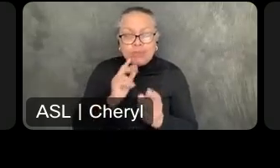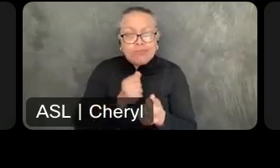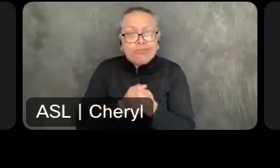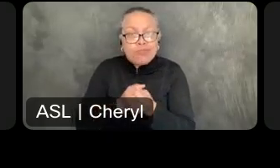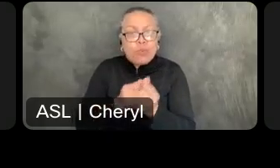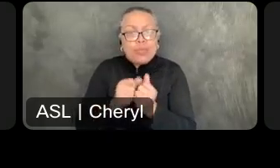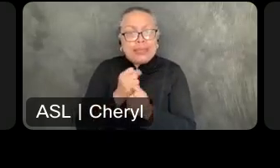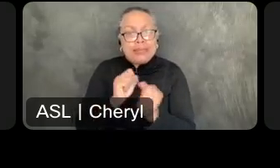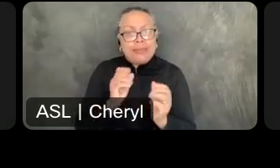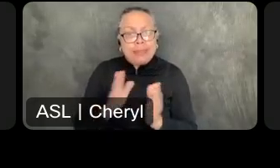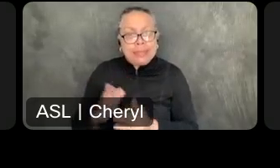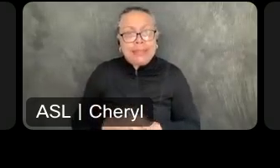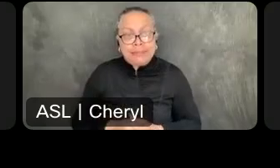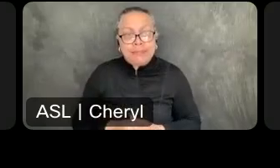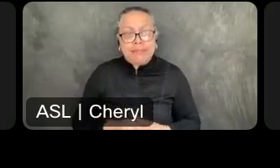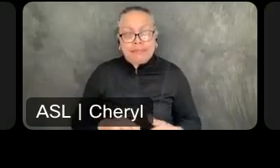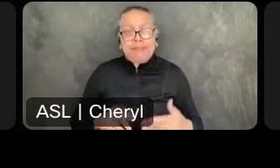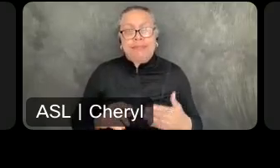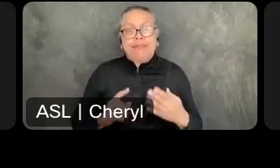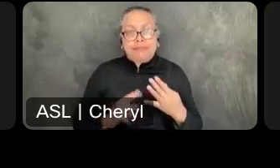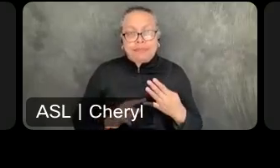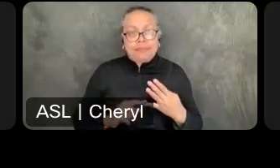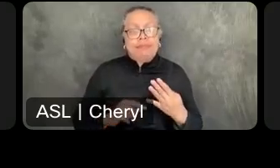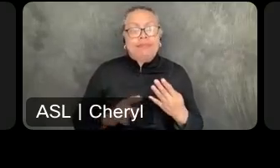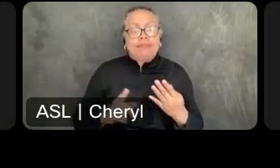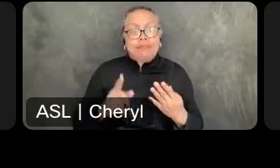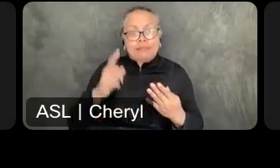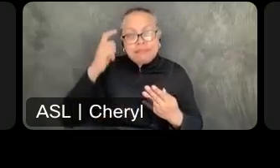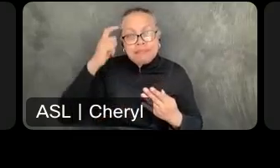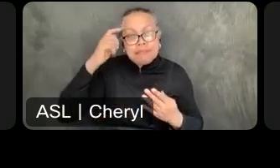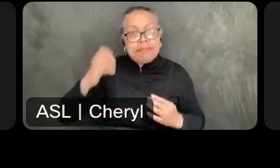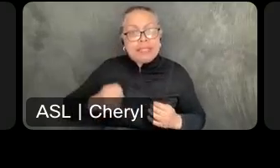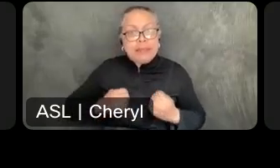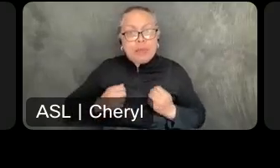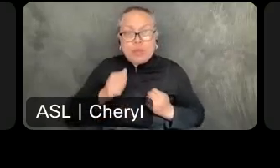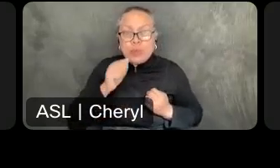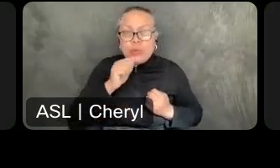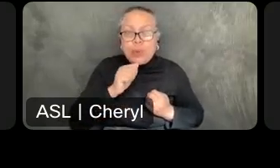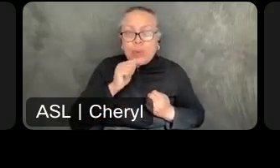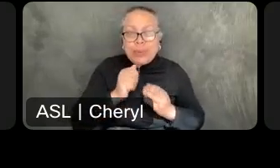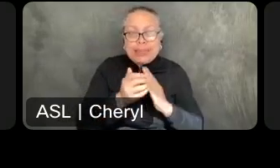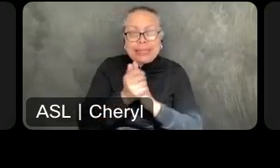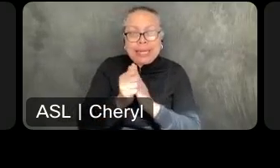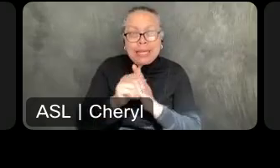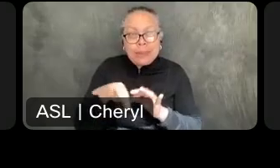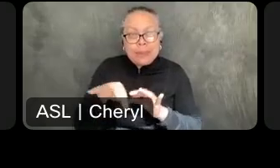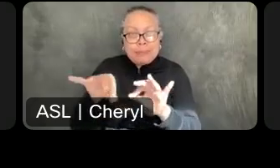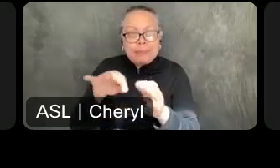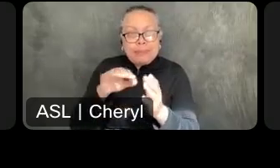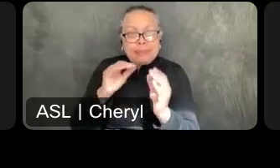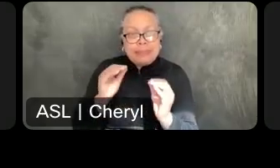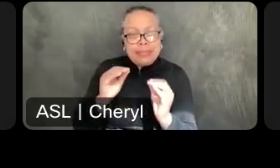Fourth, cognitive and emotional coping skill development to address trauma-related symptoms